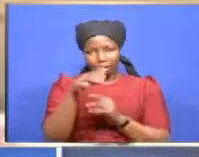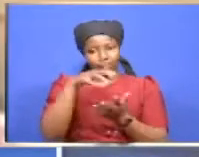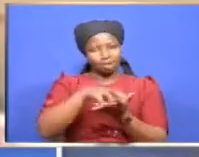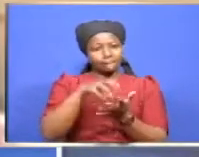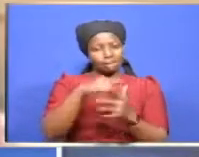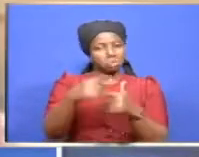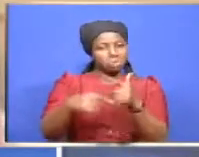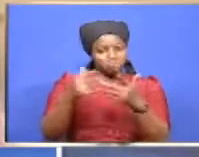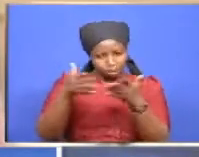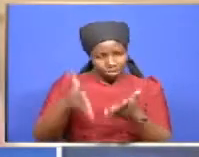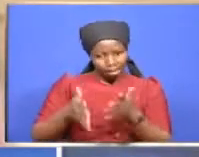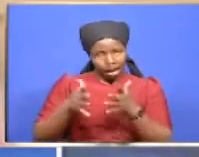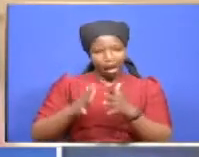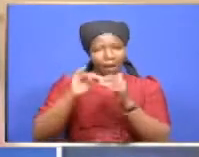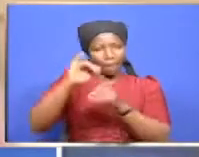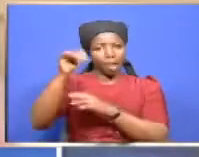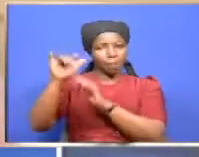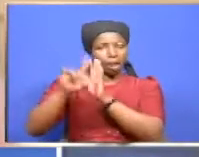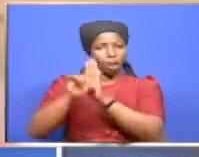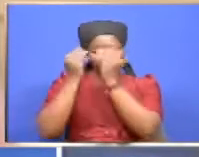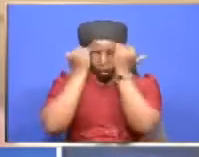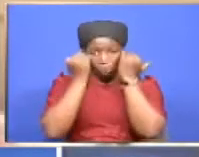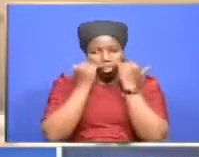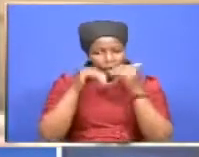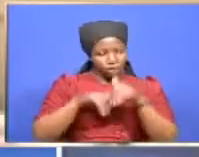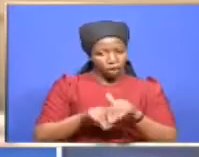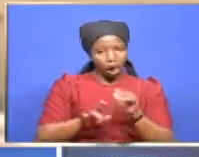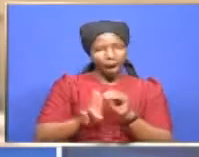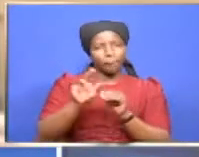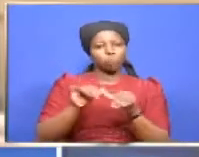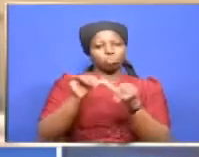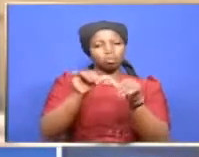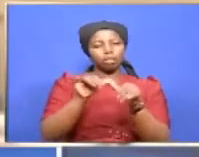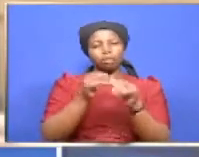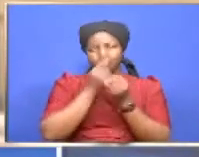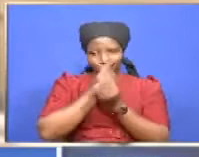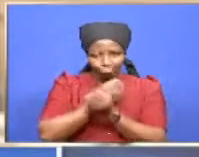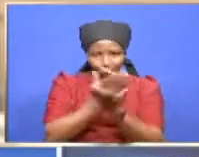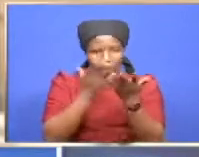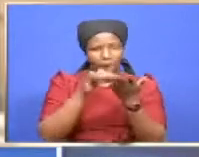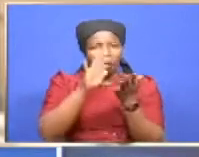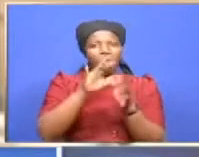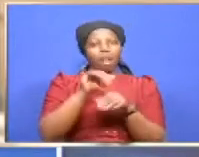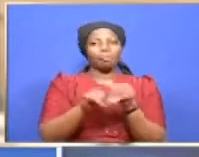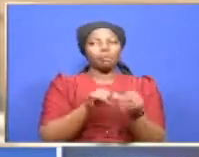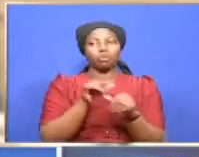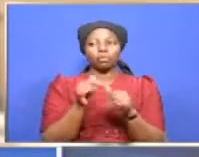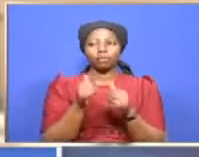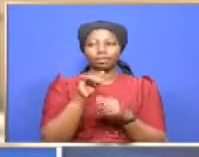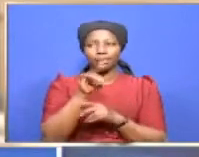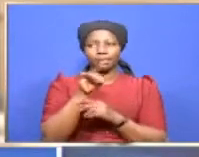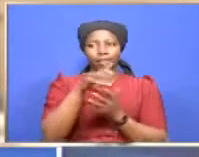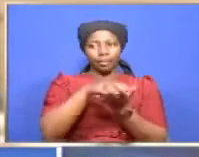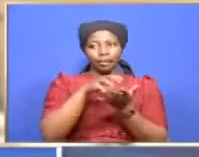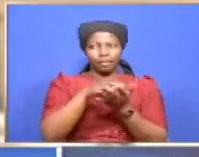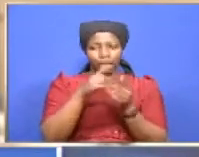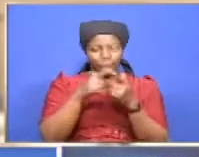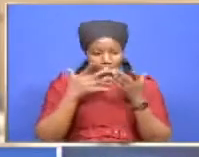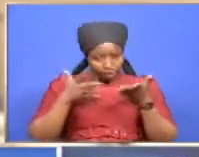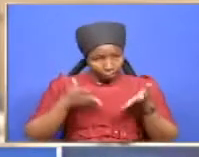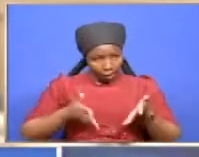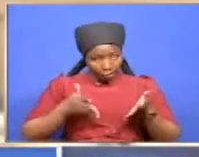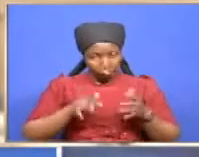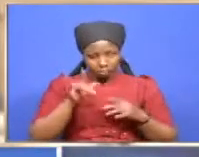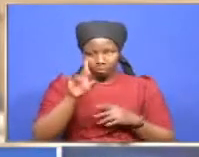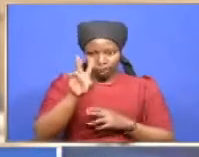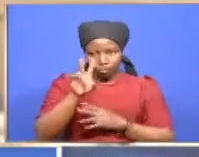at the Milimani Law Courts, and we're still following up. And we'll be able to give you more details in regards to this. But as of now, those are the